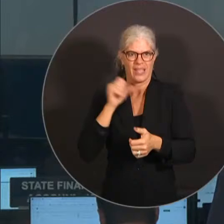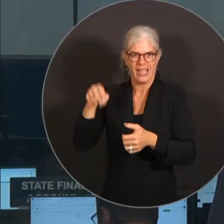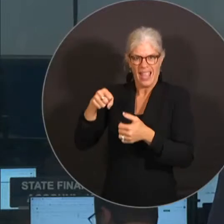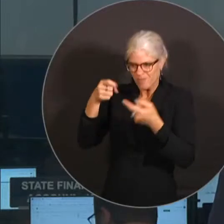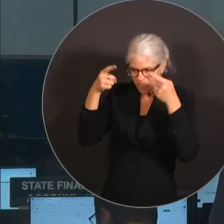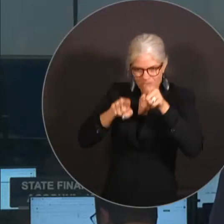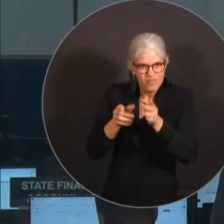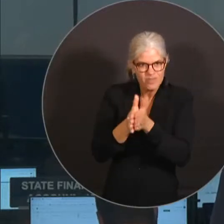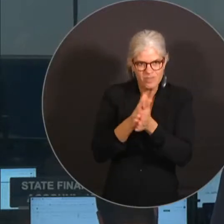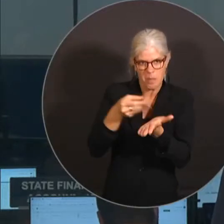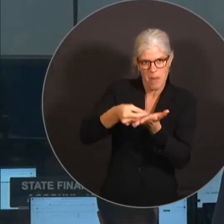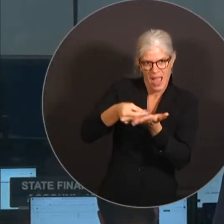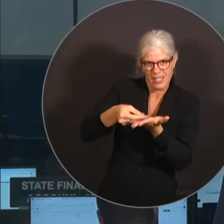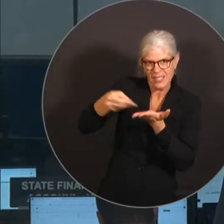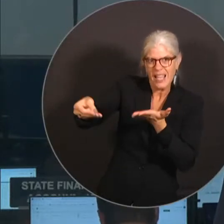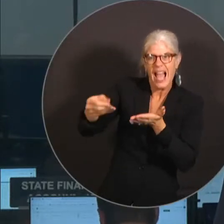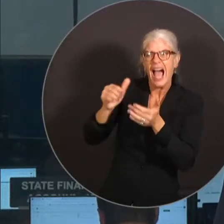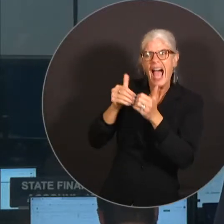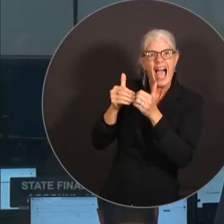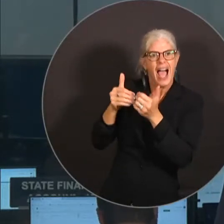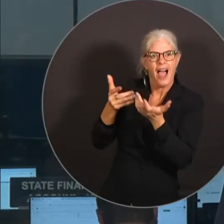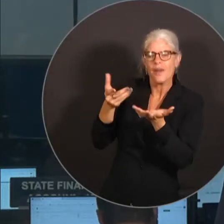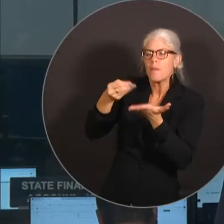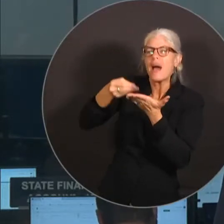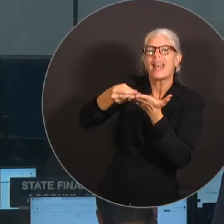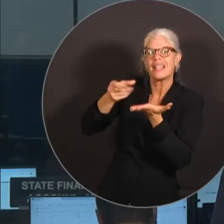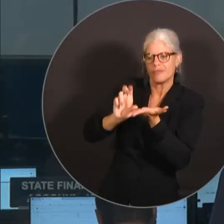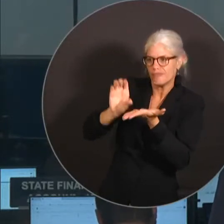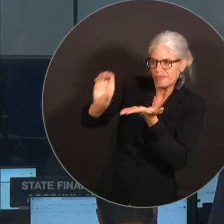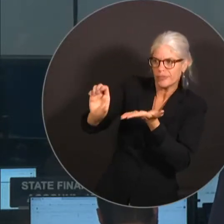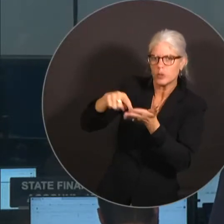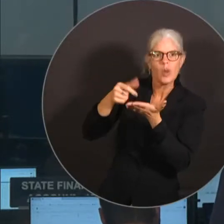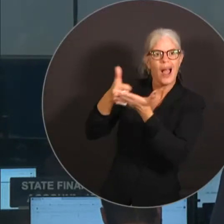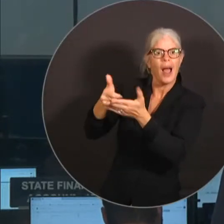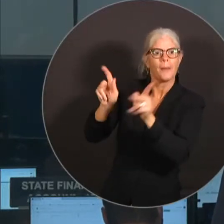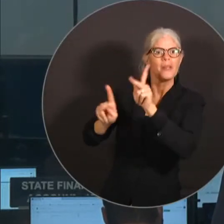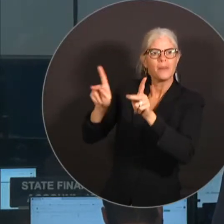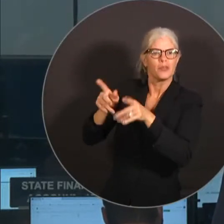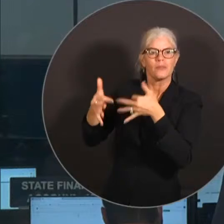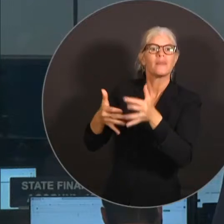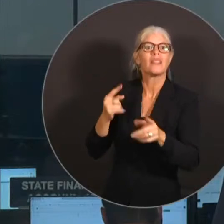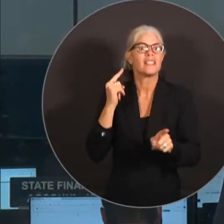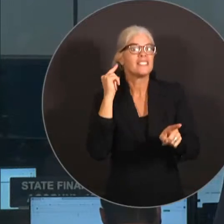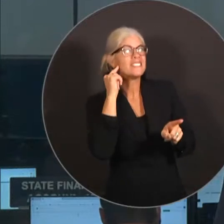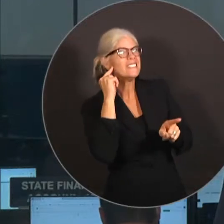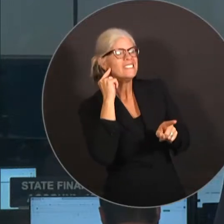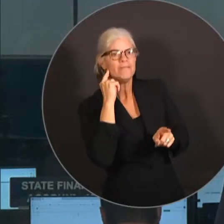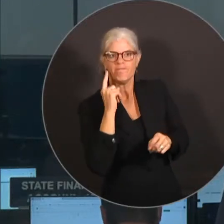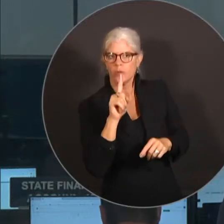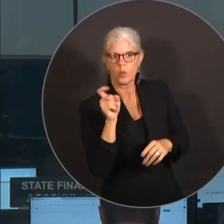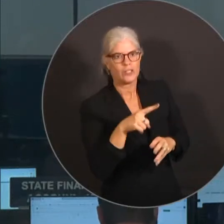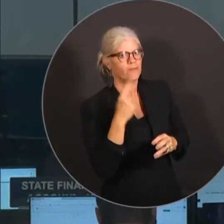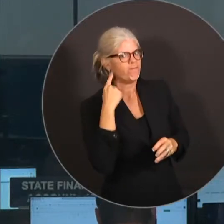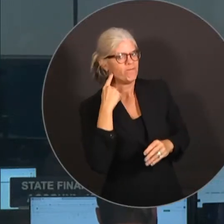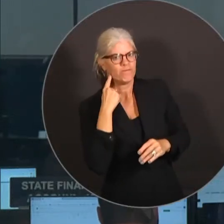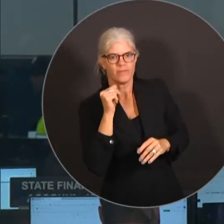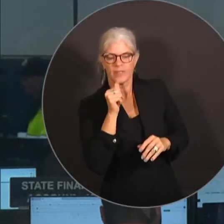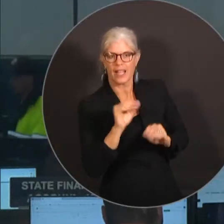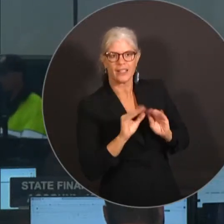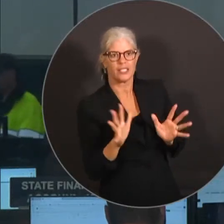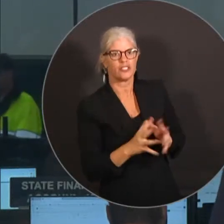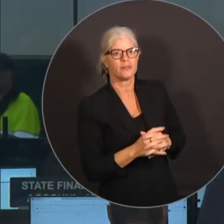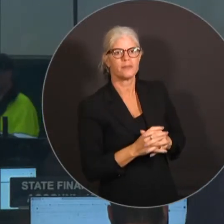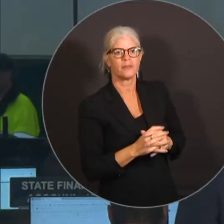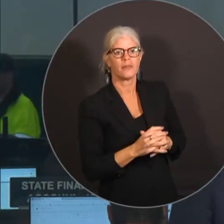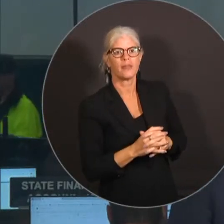we think the best move forward is, we can take that best move forward. However, as the governor also alluded to, there's I think a parallel path, and